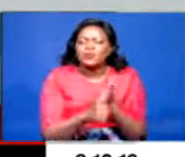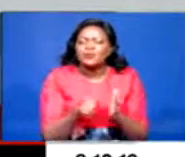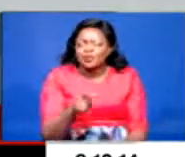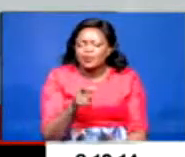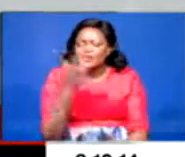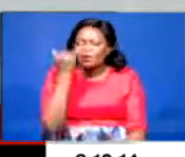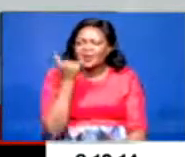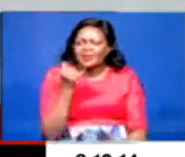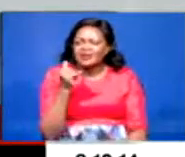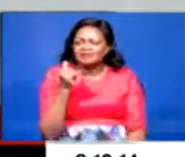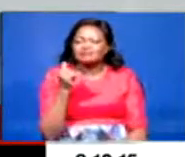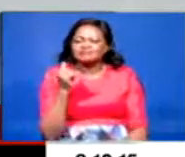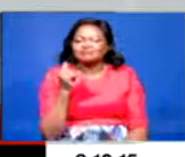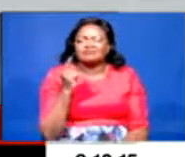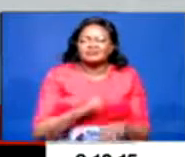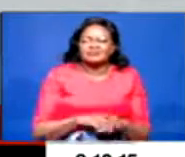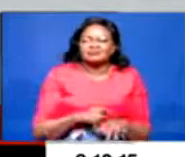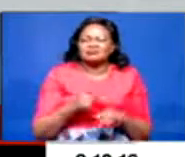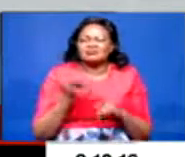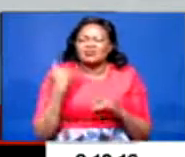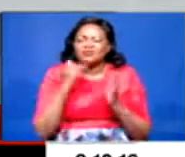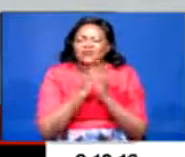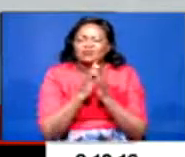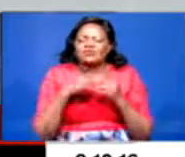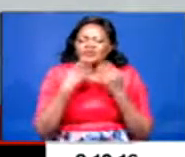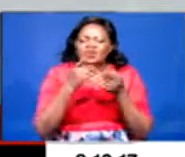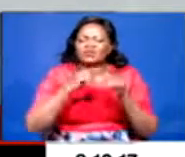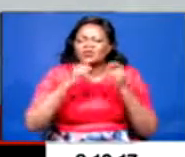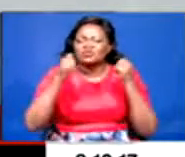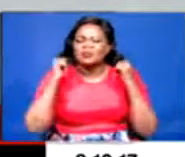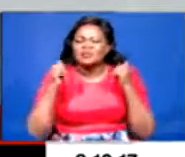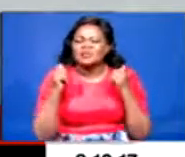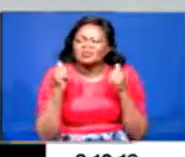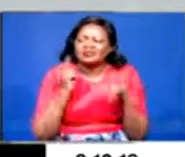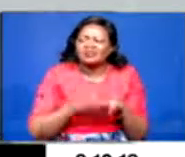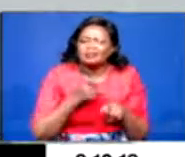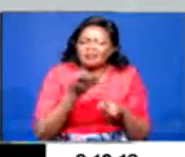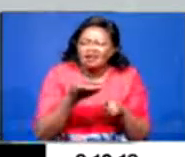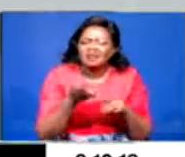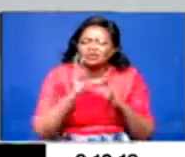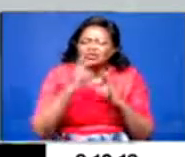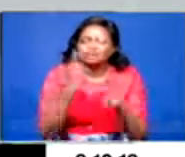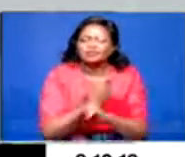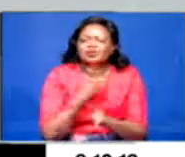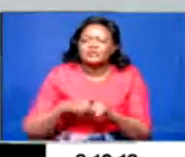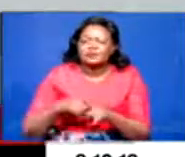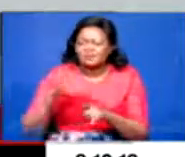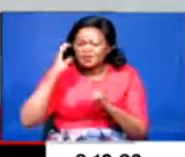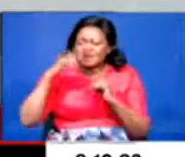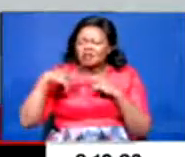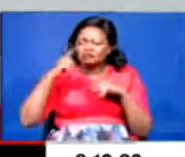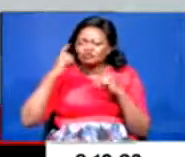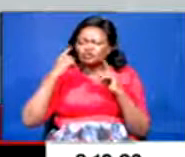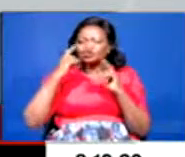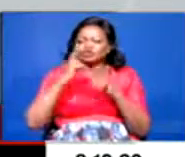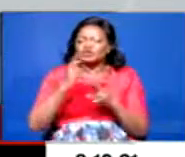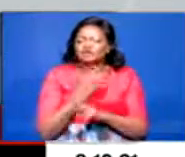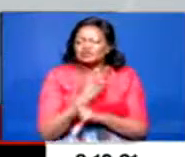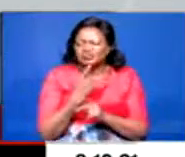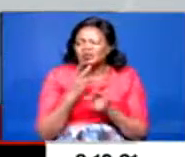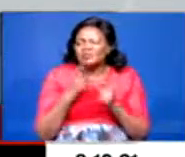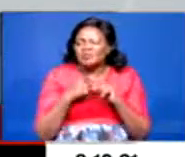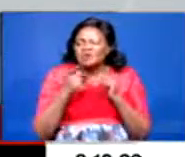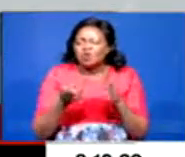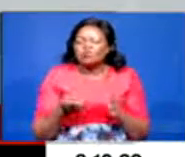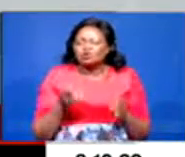result was this, but when it came to Nairobi, it was different. It was something. So this time is not up to the constituency telling officer to do the manual tabulation. His